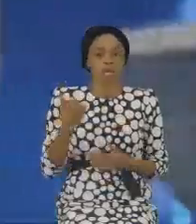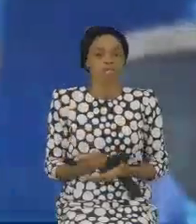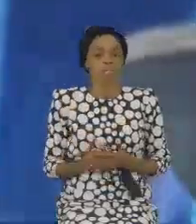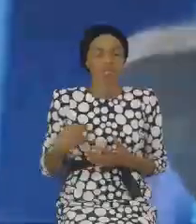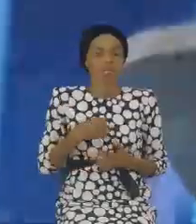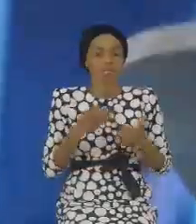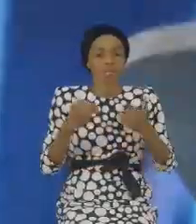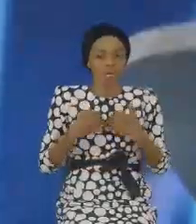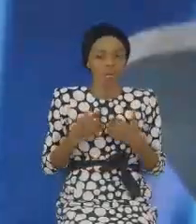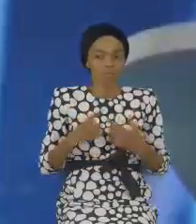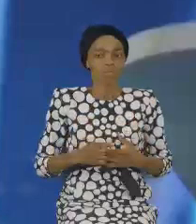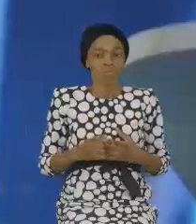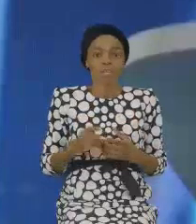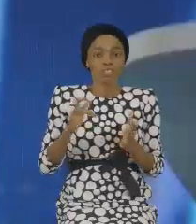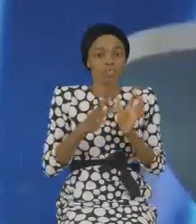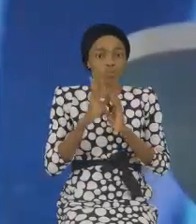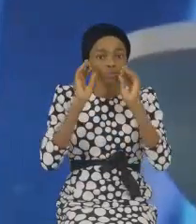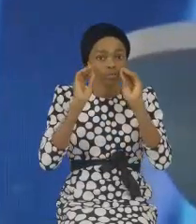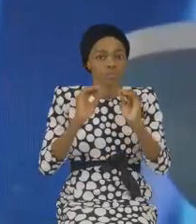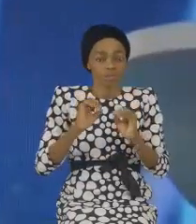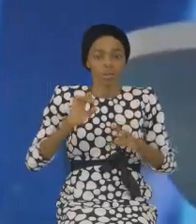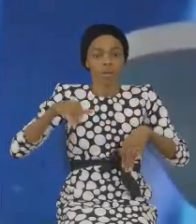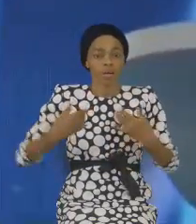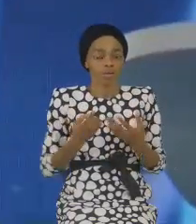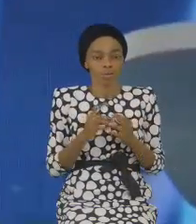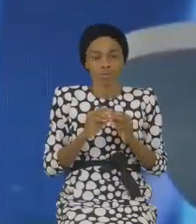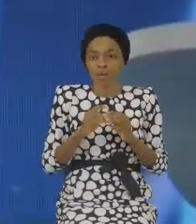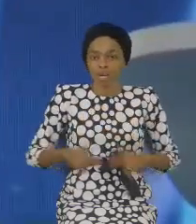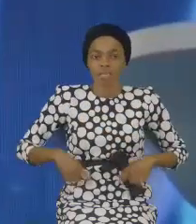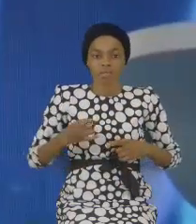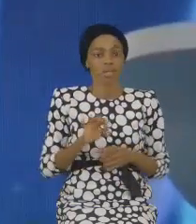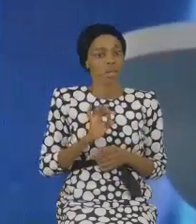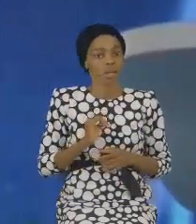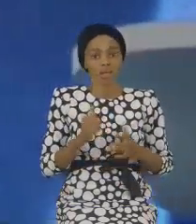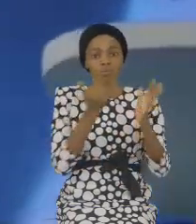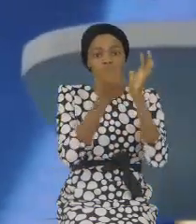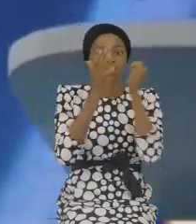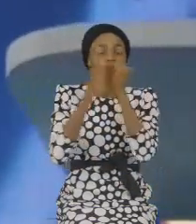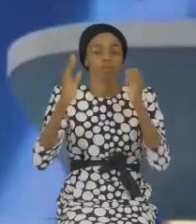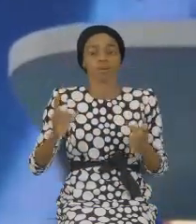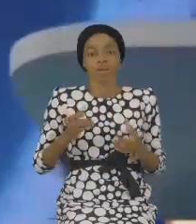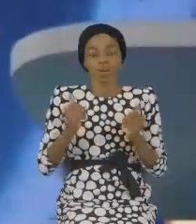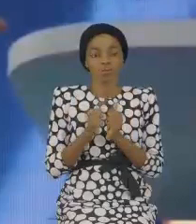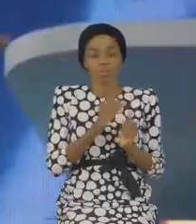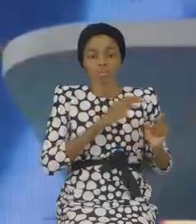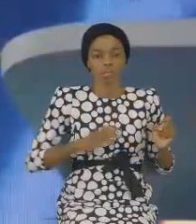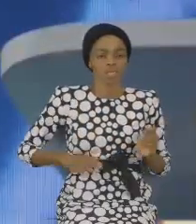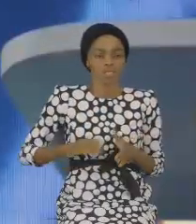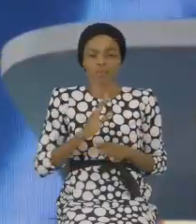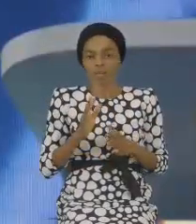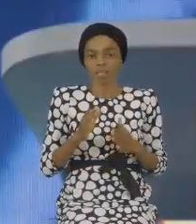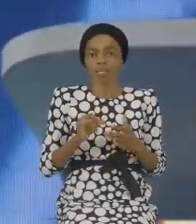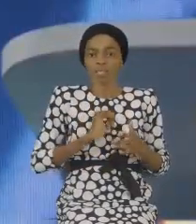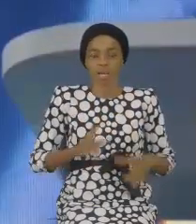gave them to live. I'm crucified with Christ, nevertheless I live, and yet not I, it is Christ